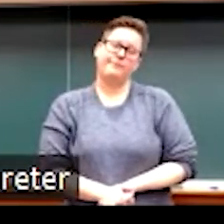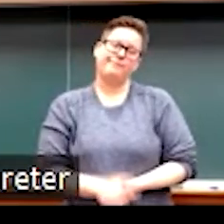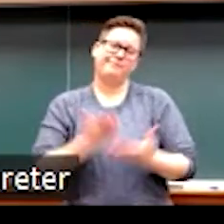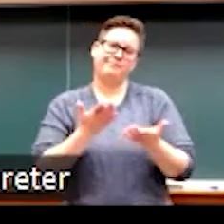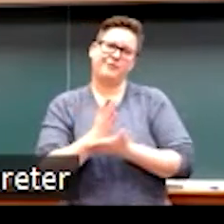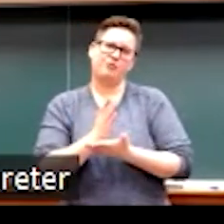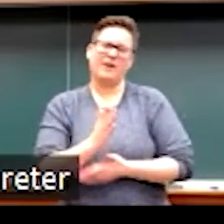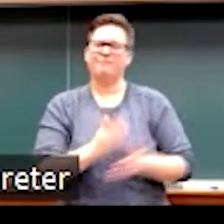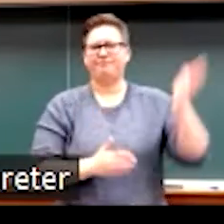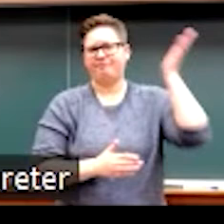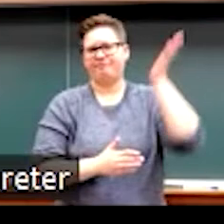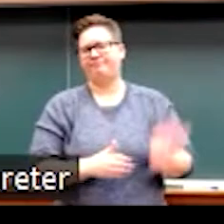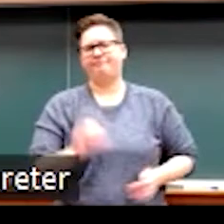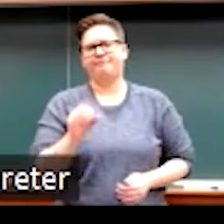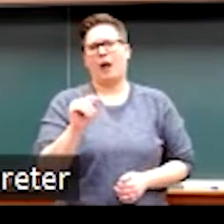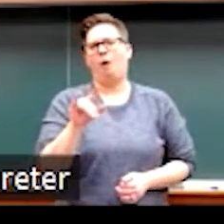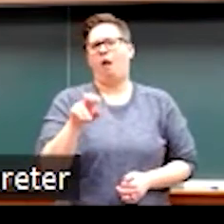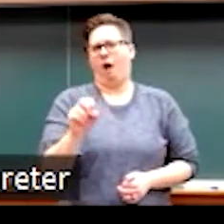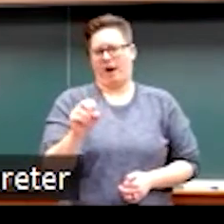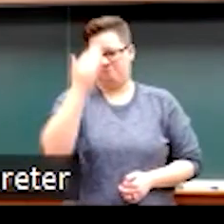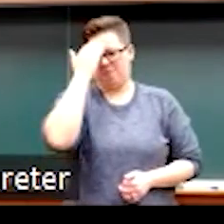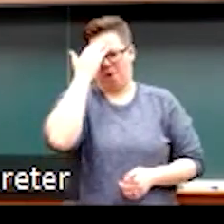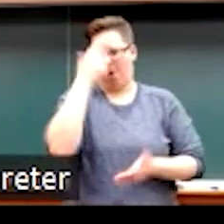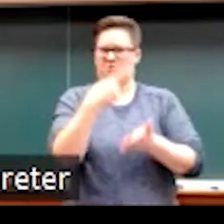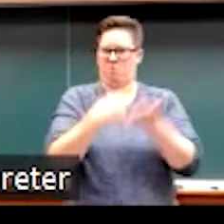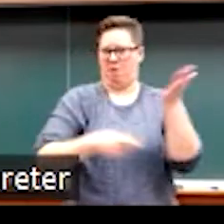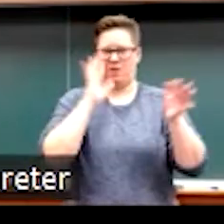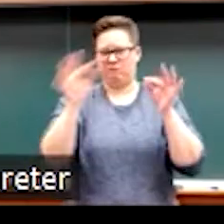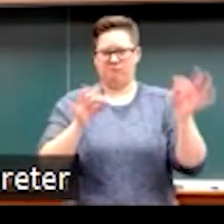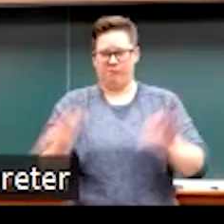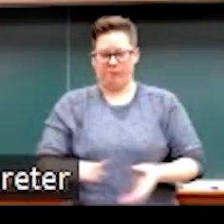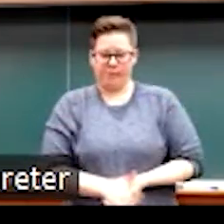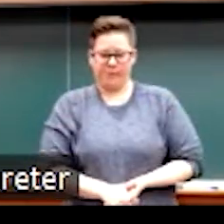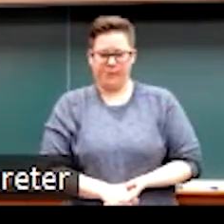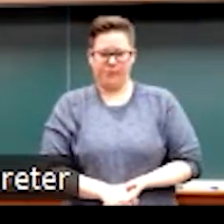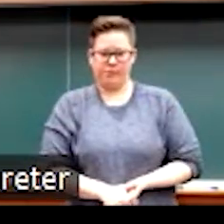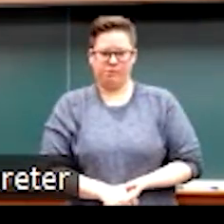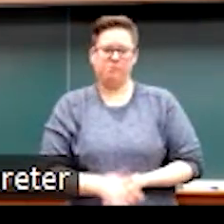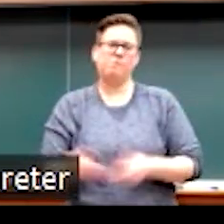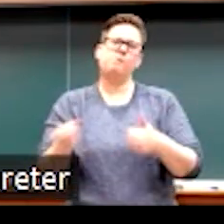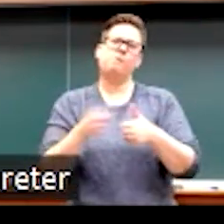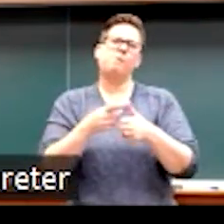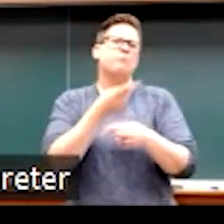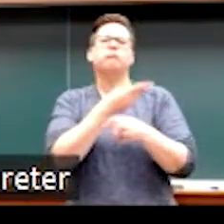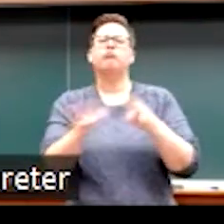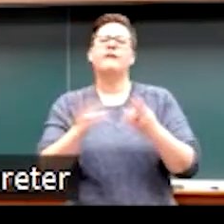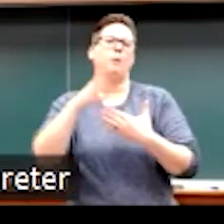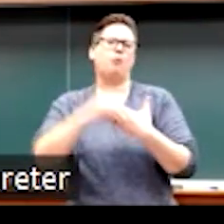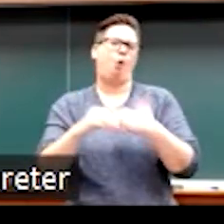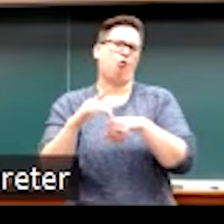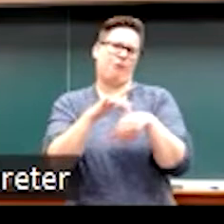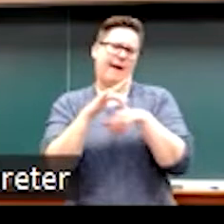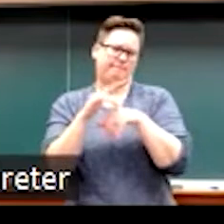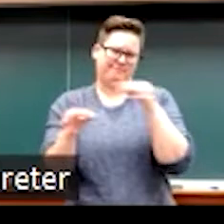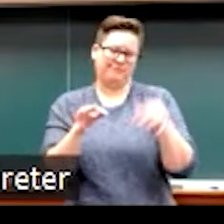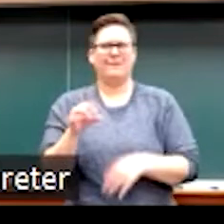All right, and just an outline to start with so you know where I'm going with this. I'm going to start with a brief program overview,